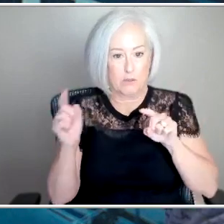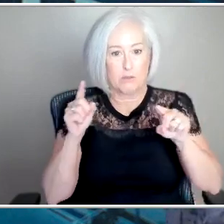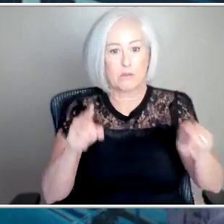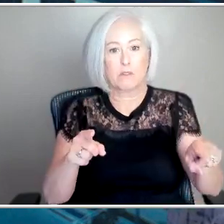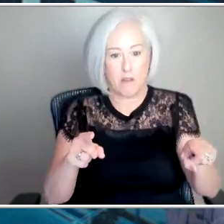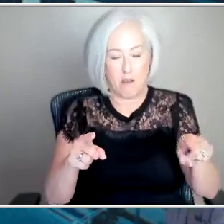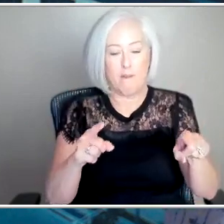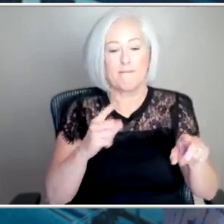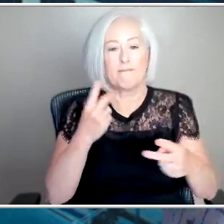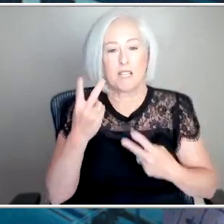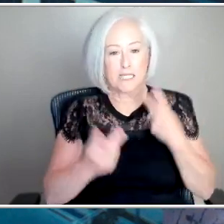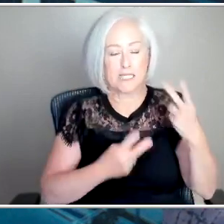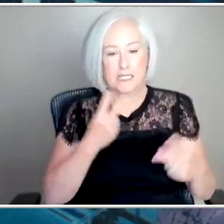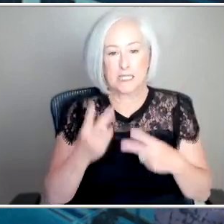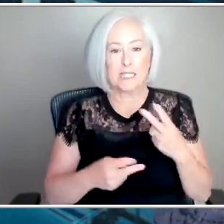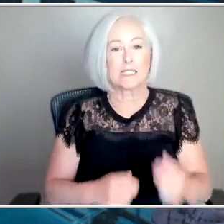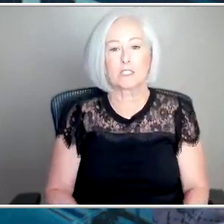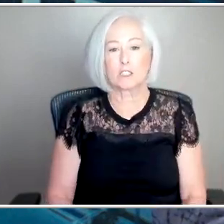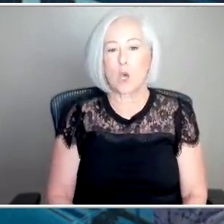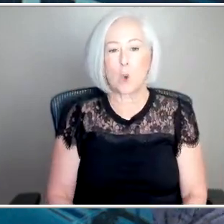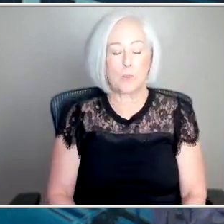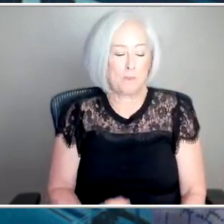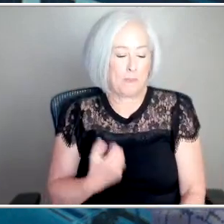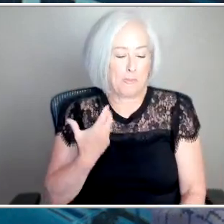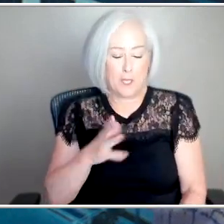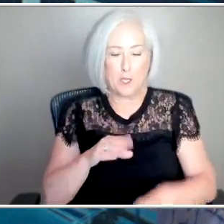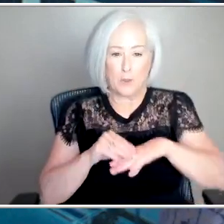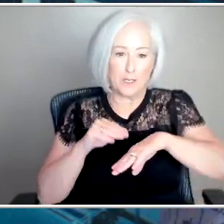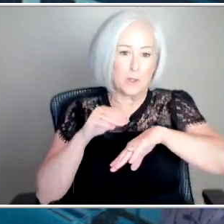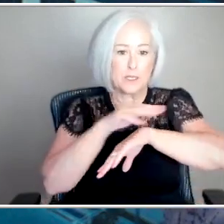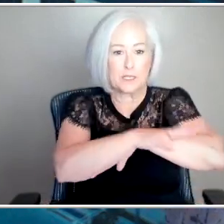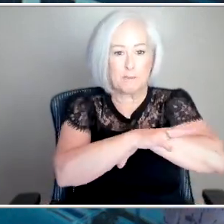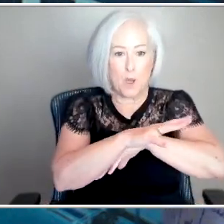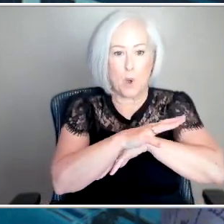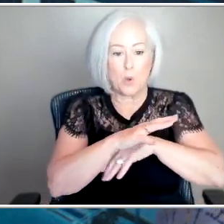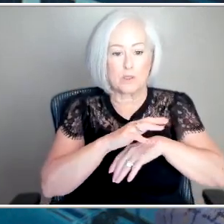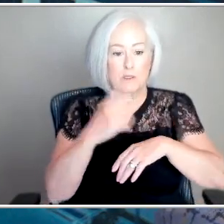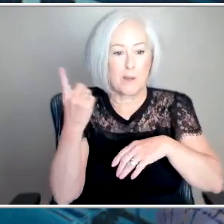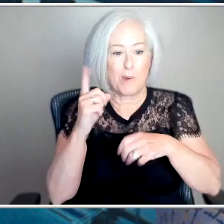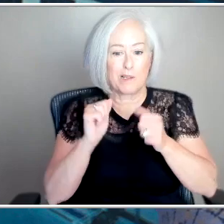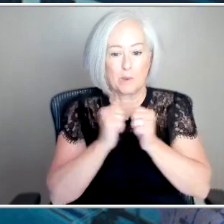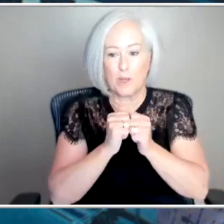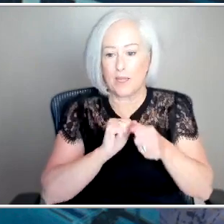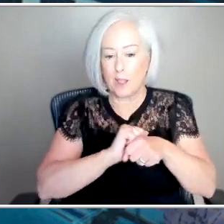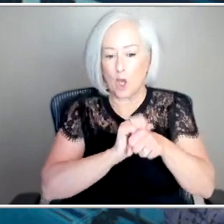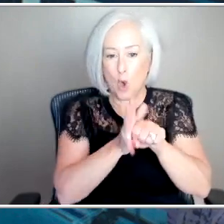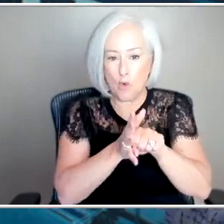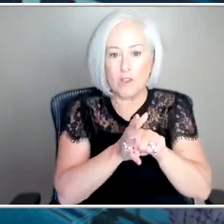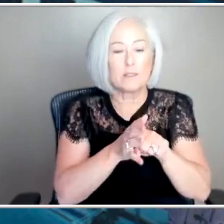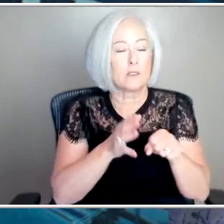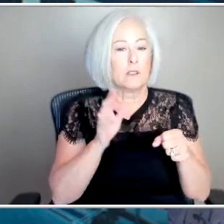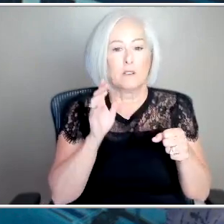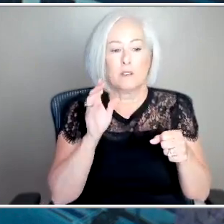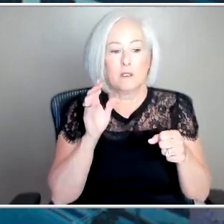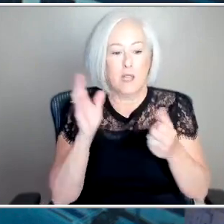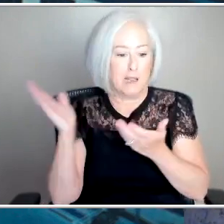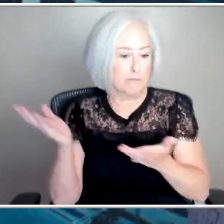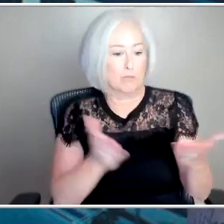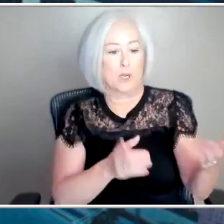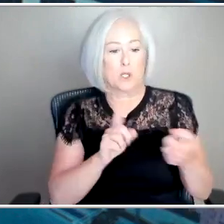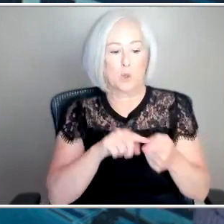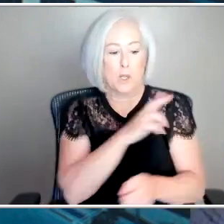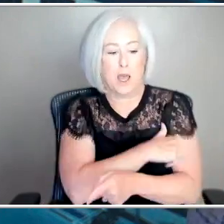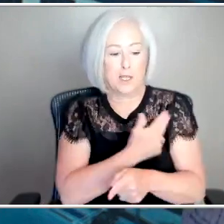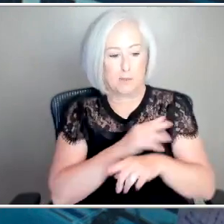then too, you didn't want to expose, with COVID, you didn't want anybody to bring anything, so it was just hard. But so we were